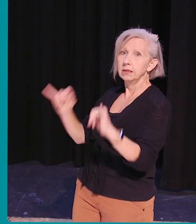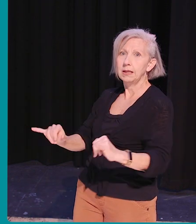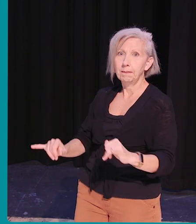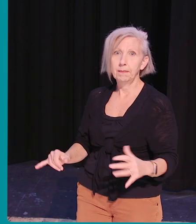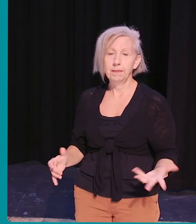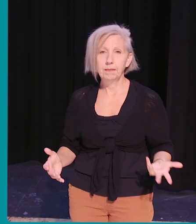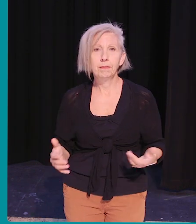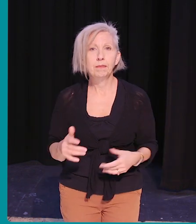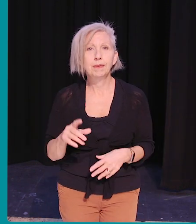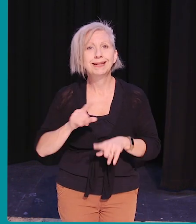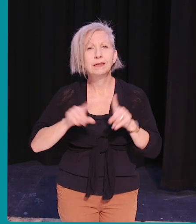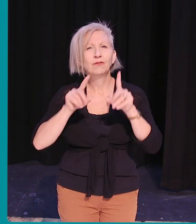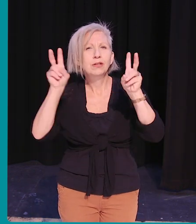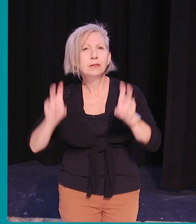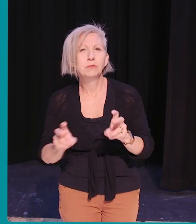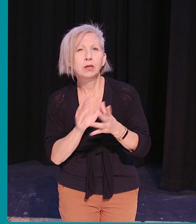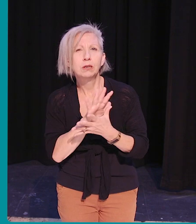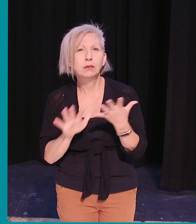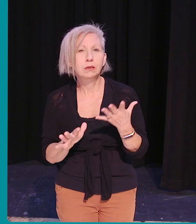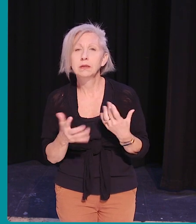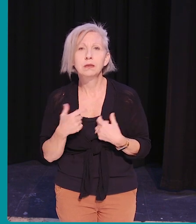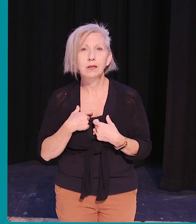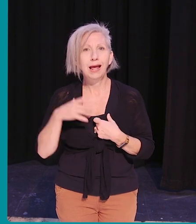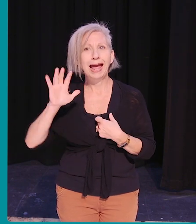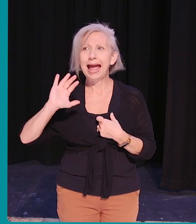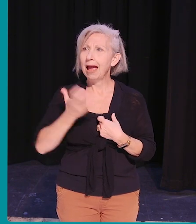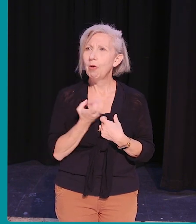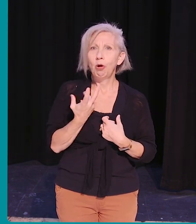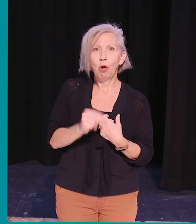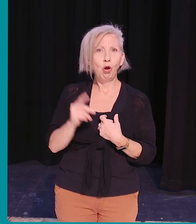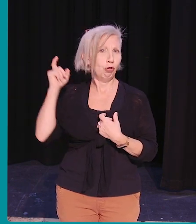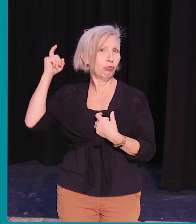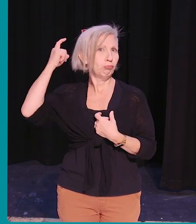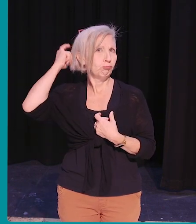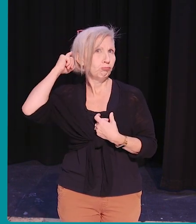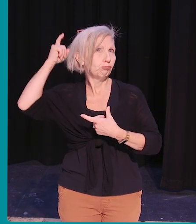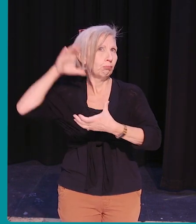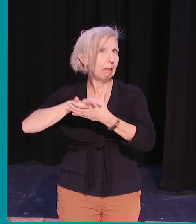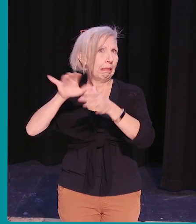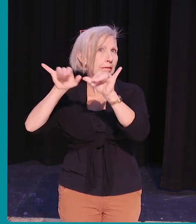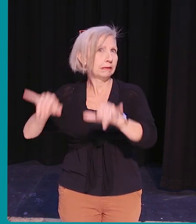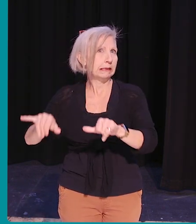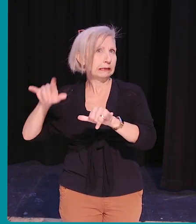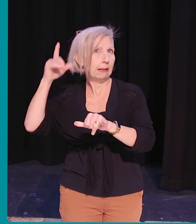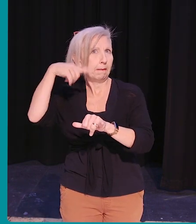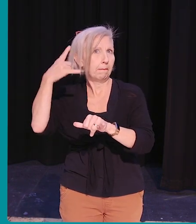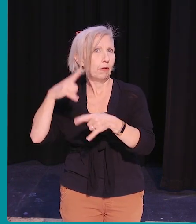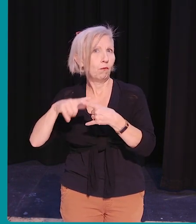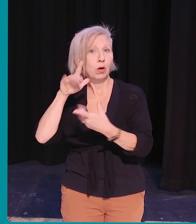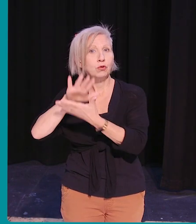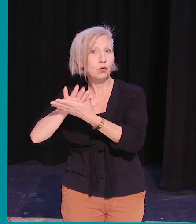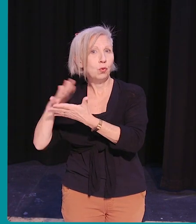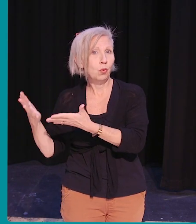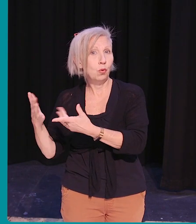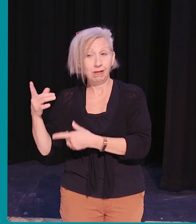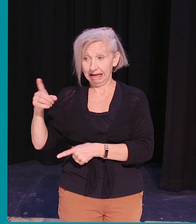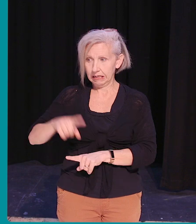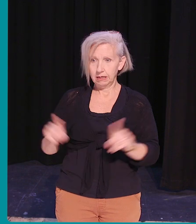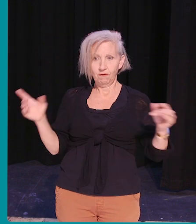areas, and so on. We have these deeply embedded mindsets of what school should look like that look nothing like the examples that I gave